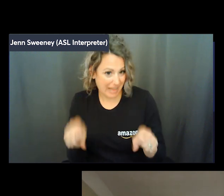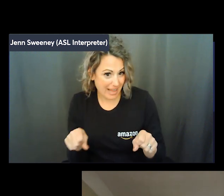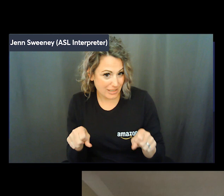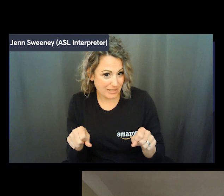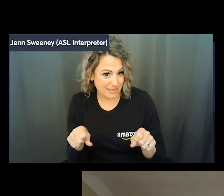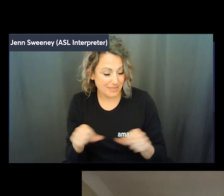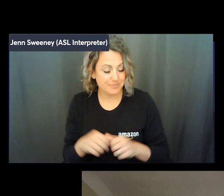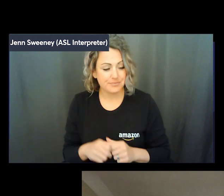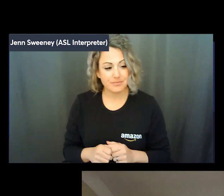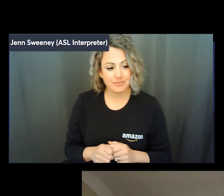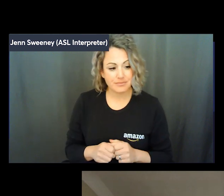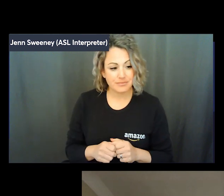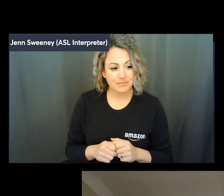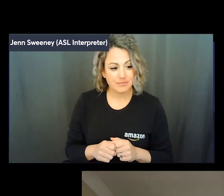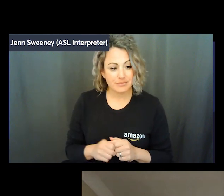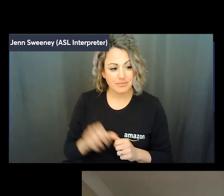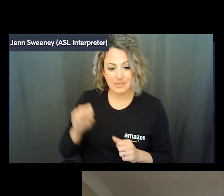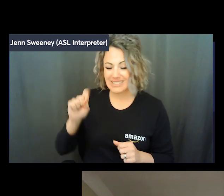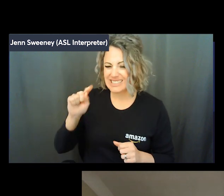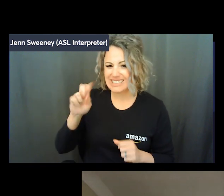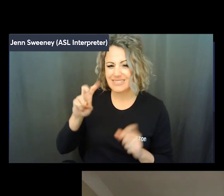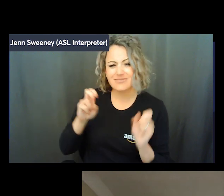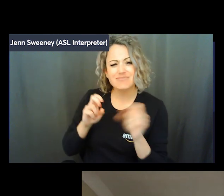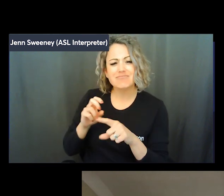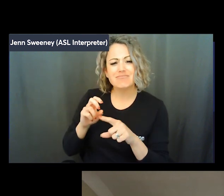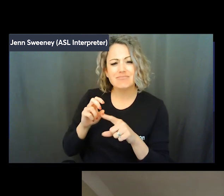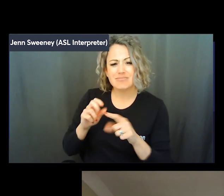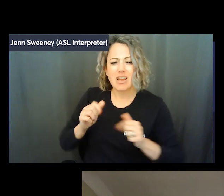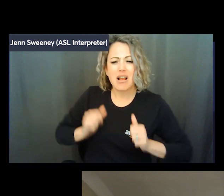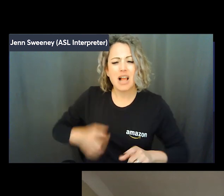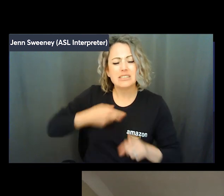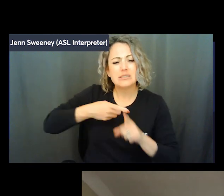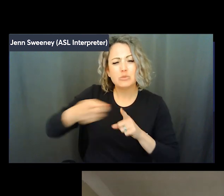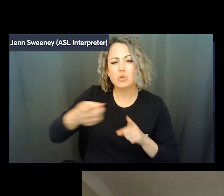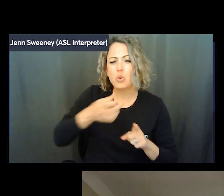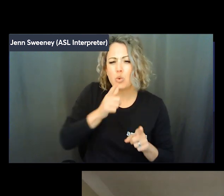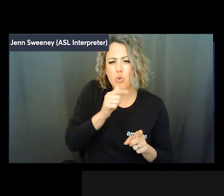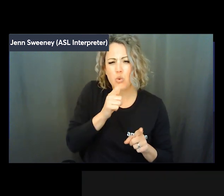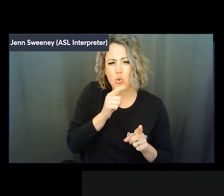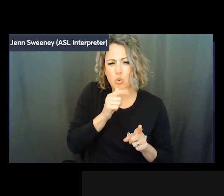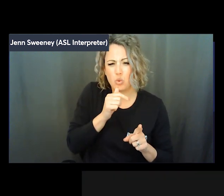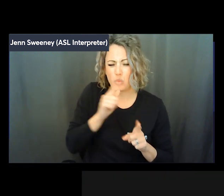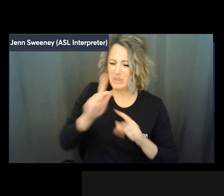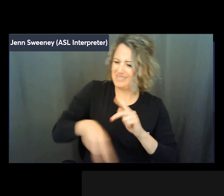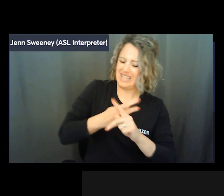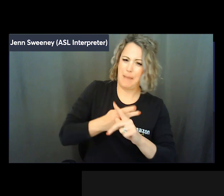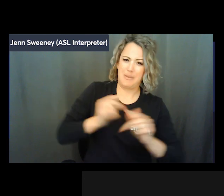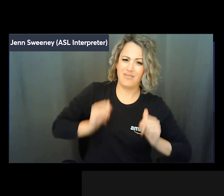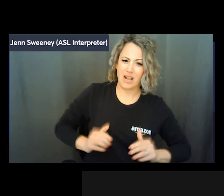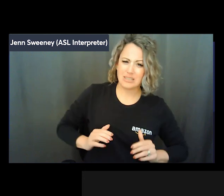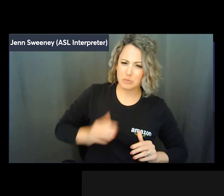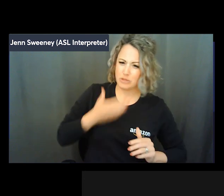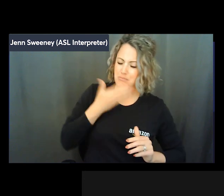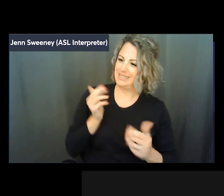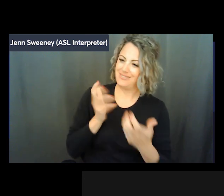So is there a particular set of customers that would benefit from this? I mean, is there anything that this isn't best suited